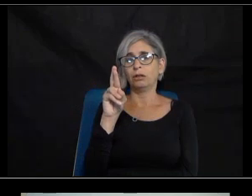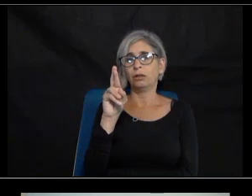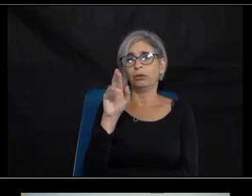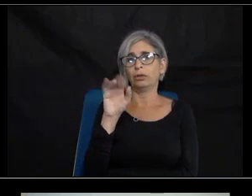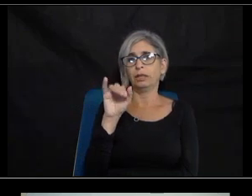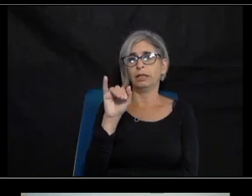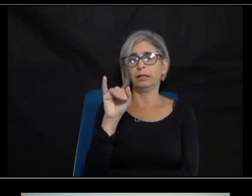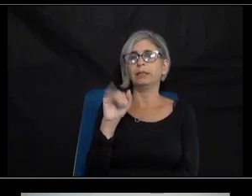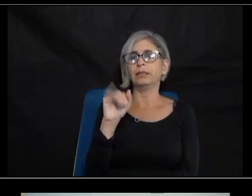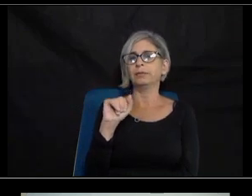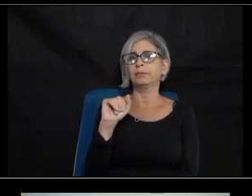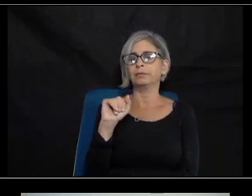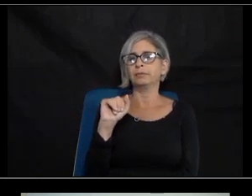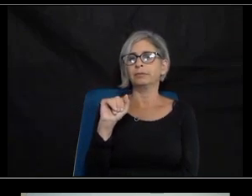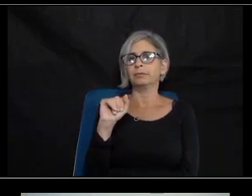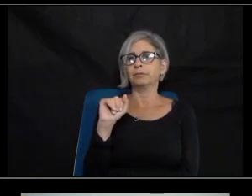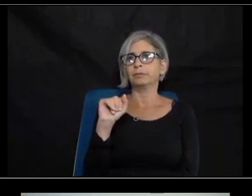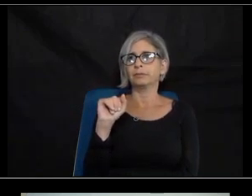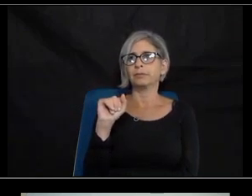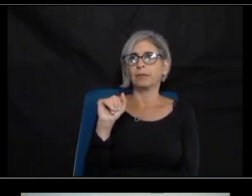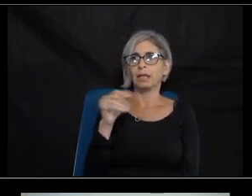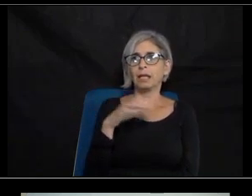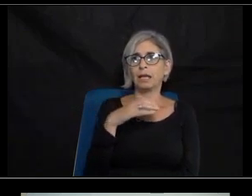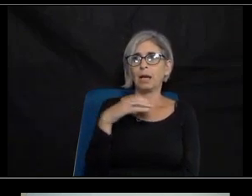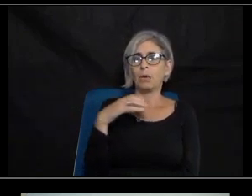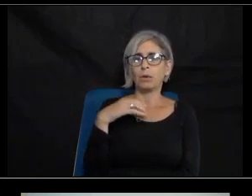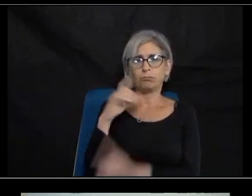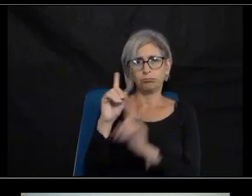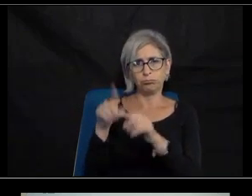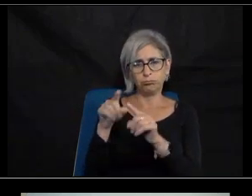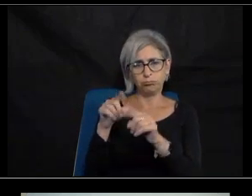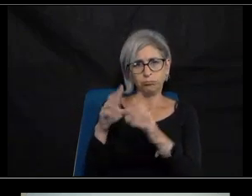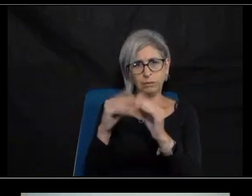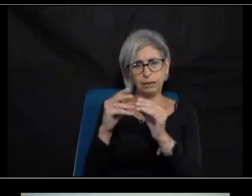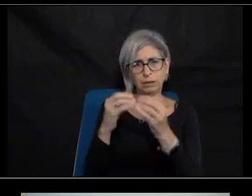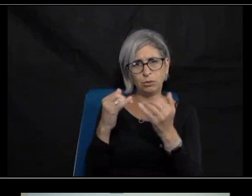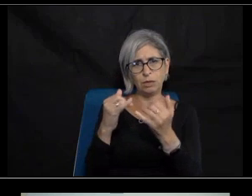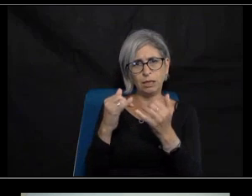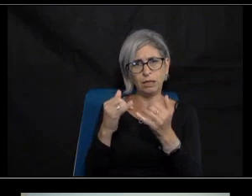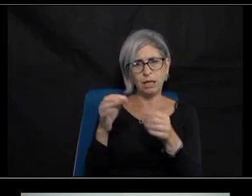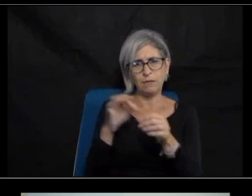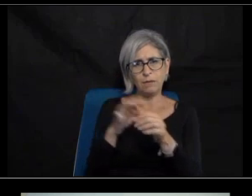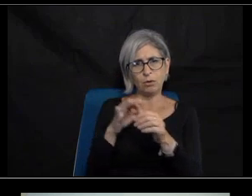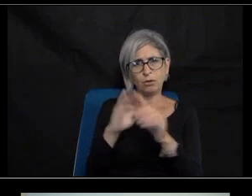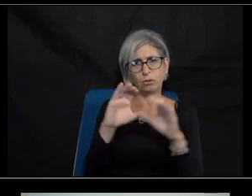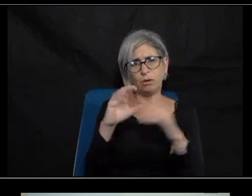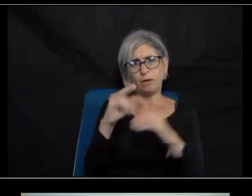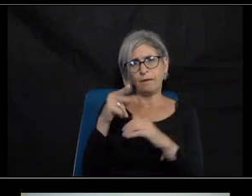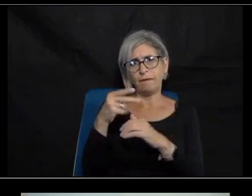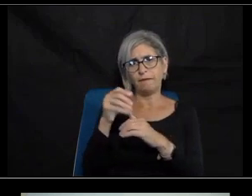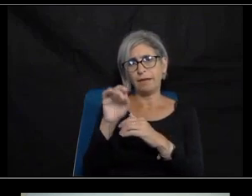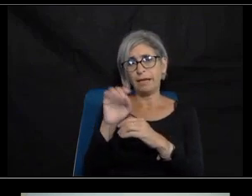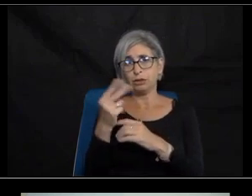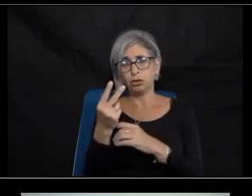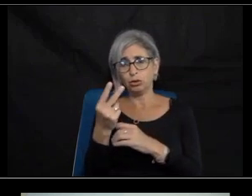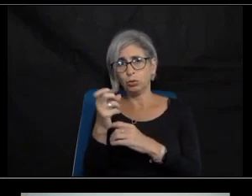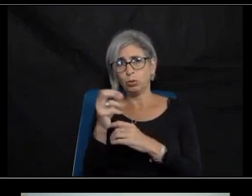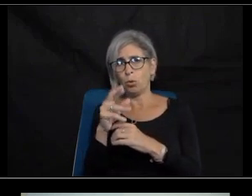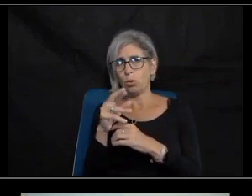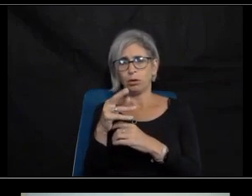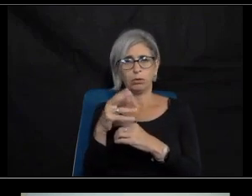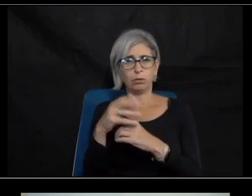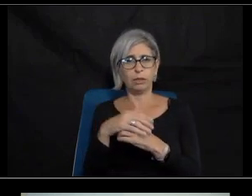I had to get off that kind of commissioner's meeting today. Did they vote to go to phase two, or they're going to go with the five-step